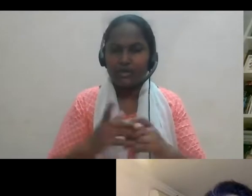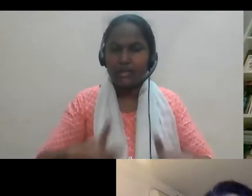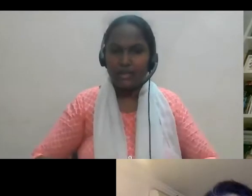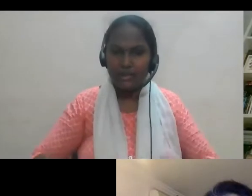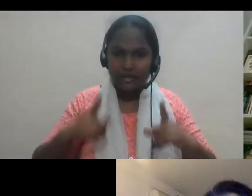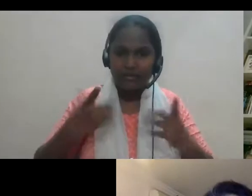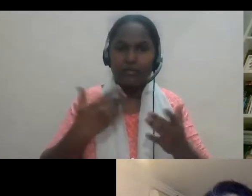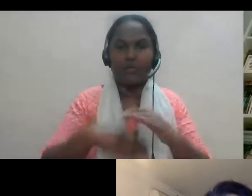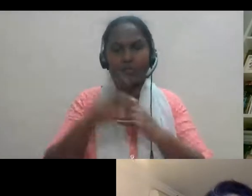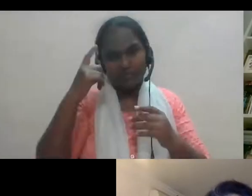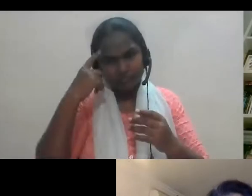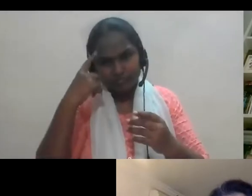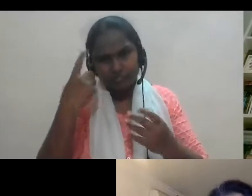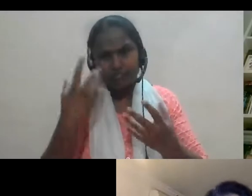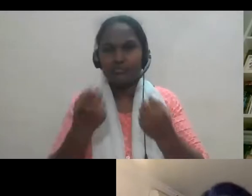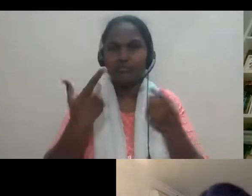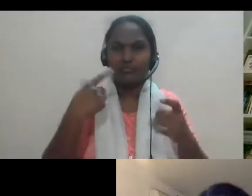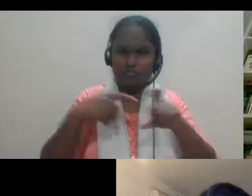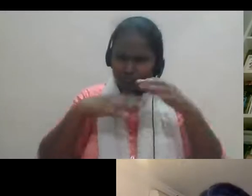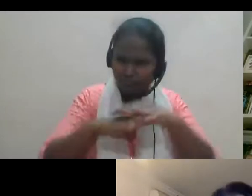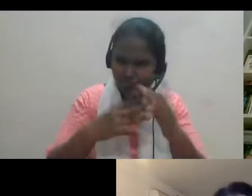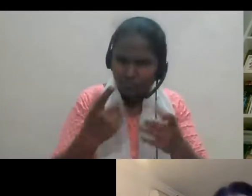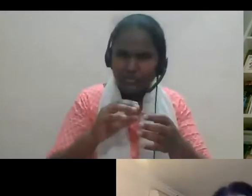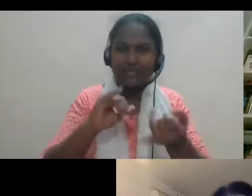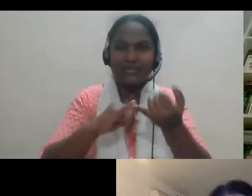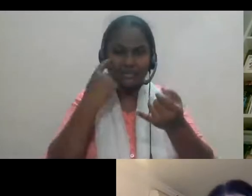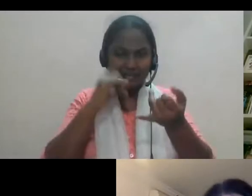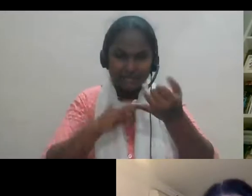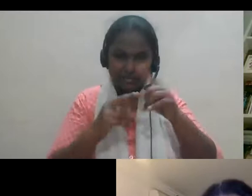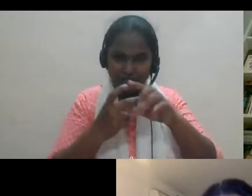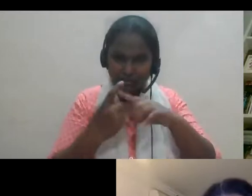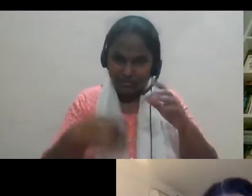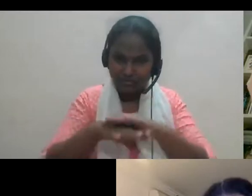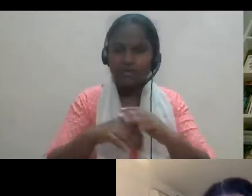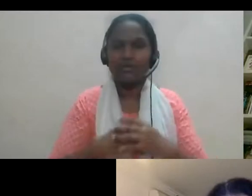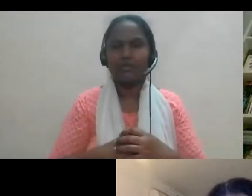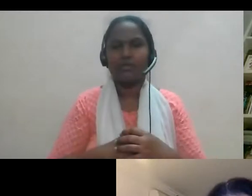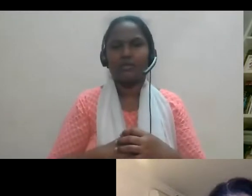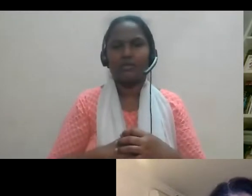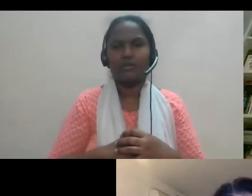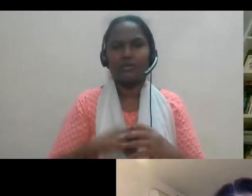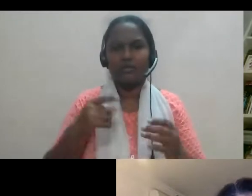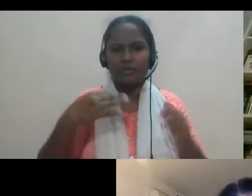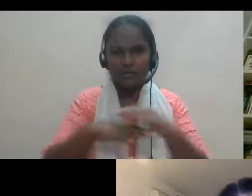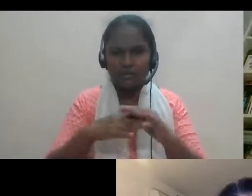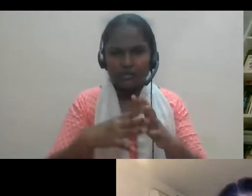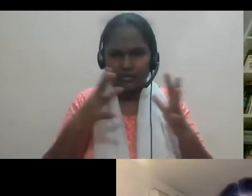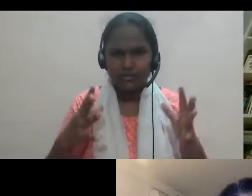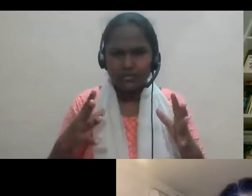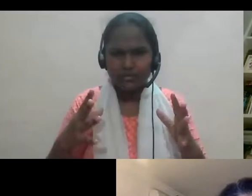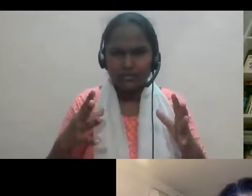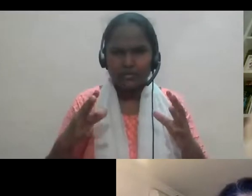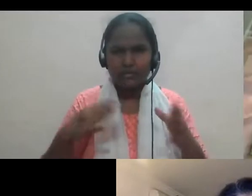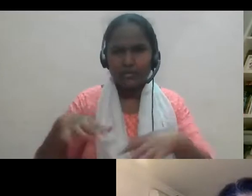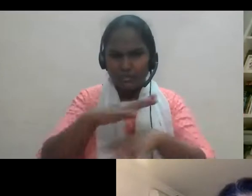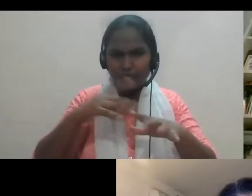and vibrant and stimulating institution. Yeah. Get inside the exhibition spaces